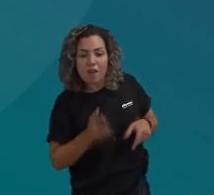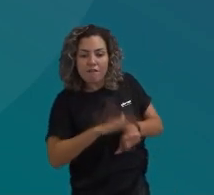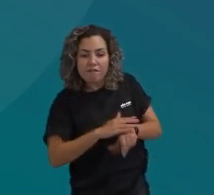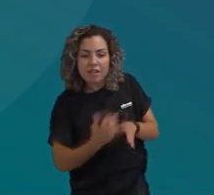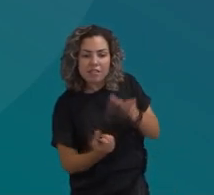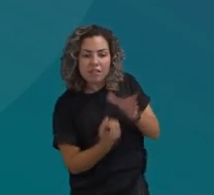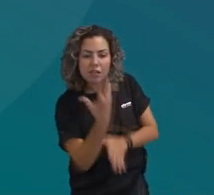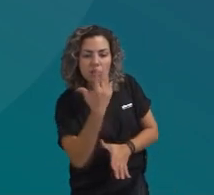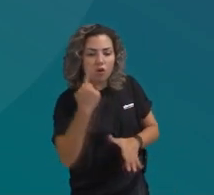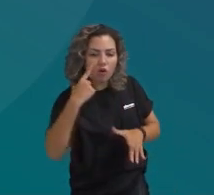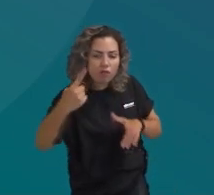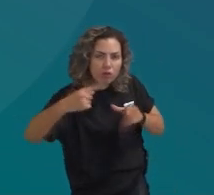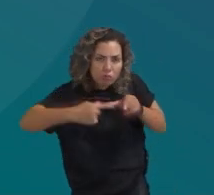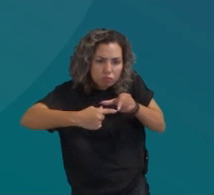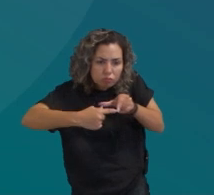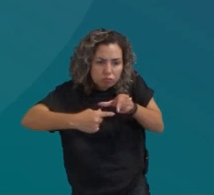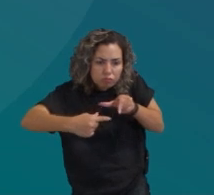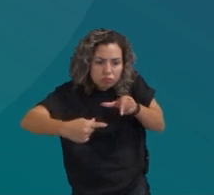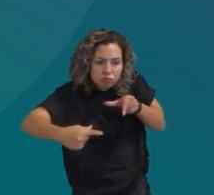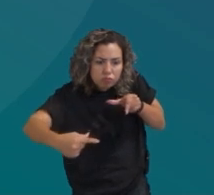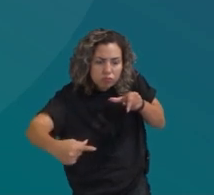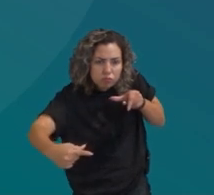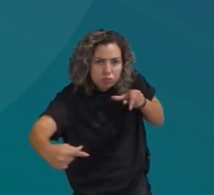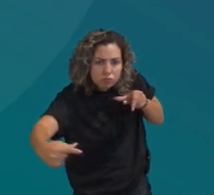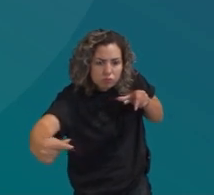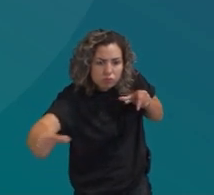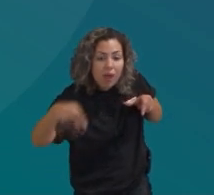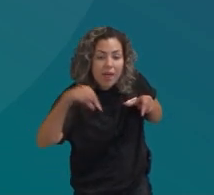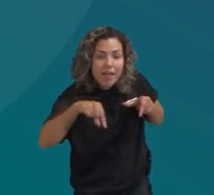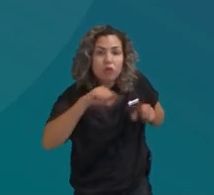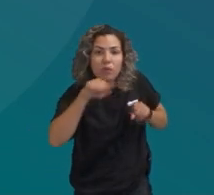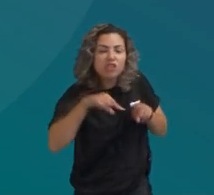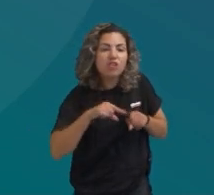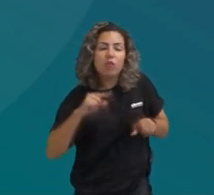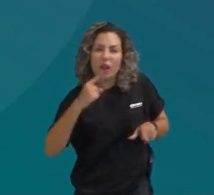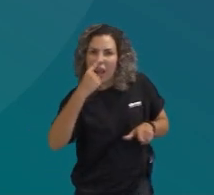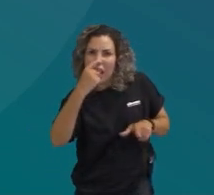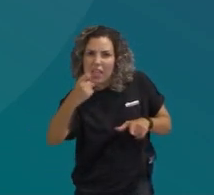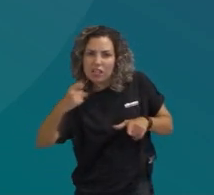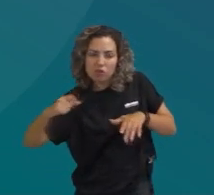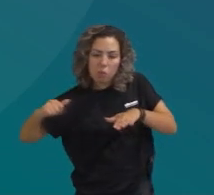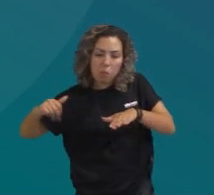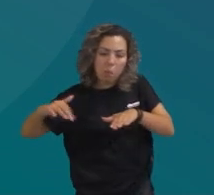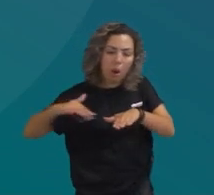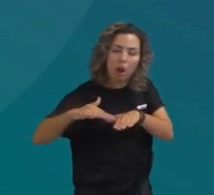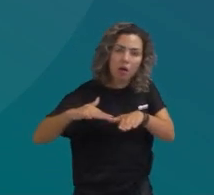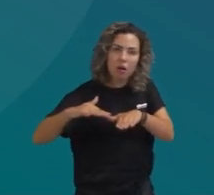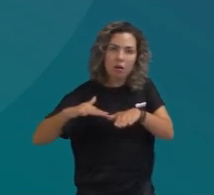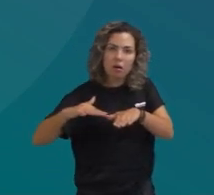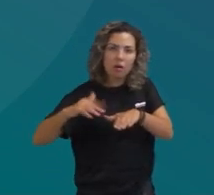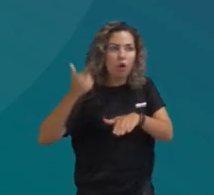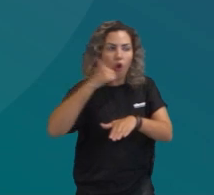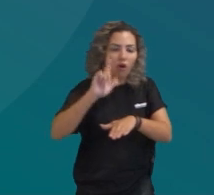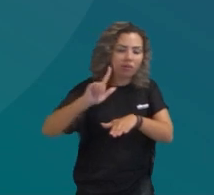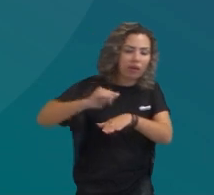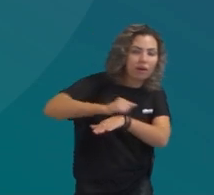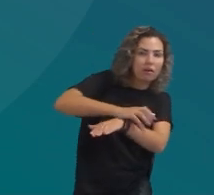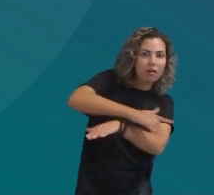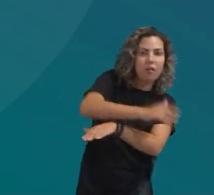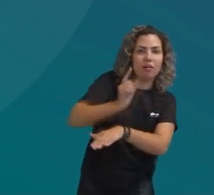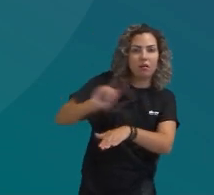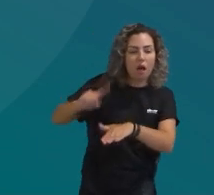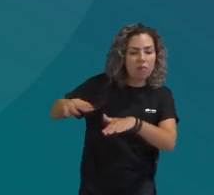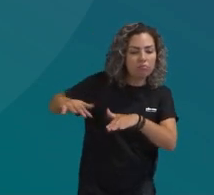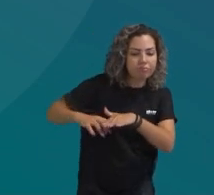barriers, trash barriers, to make the retention of plastic pollution. We have set a couple of